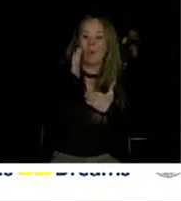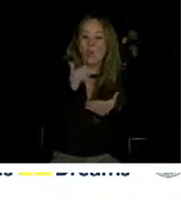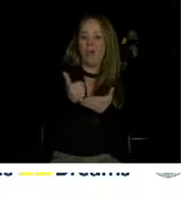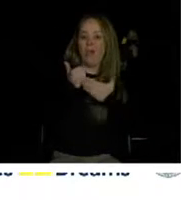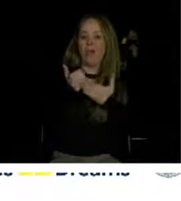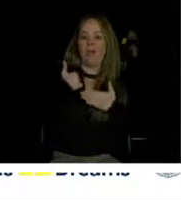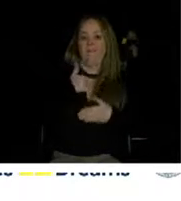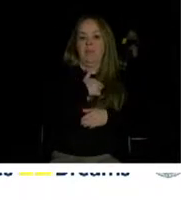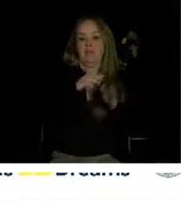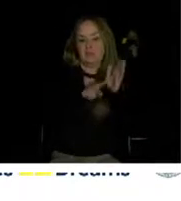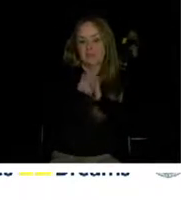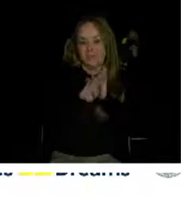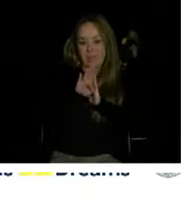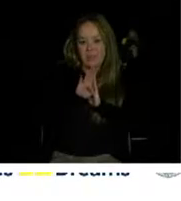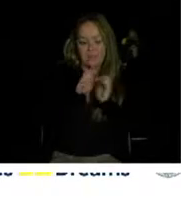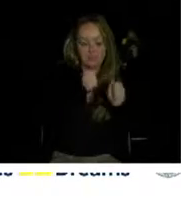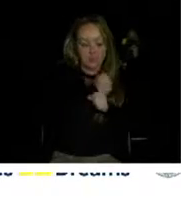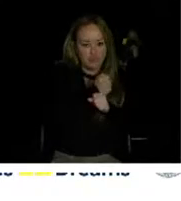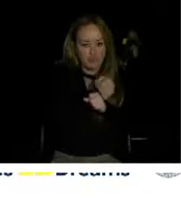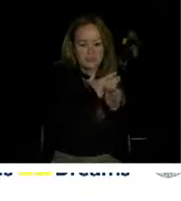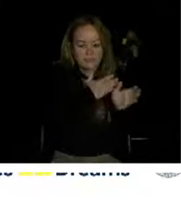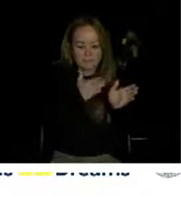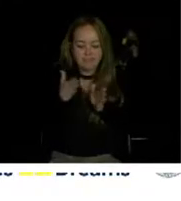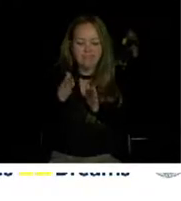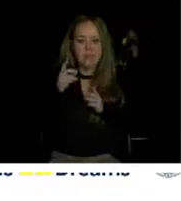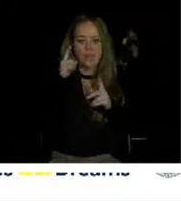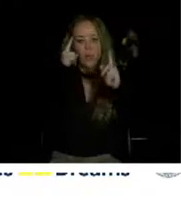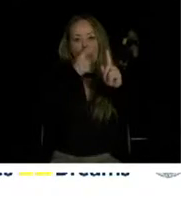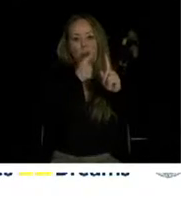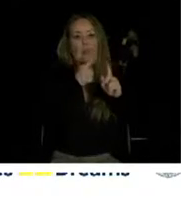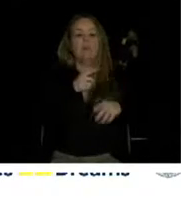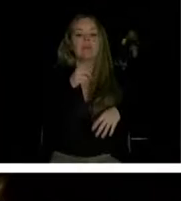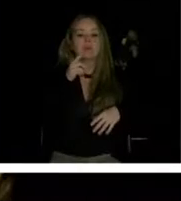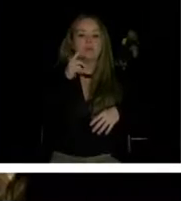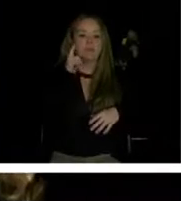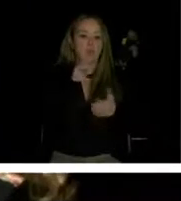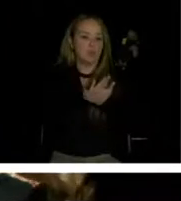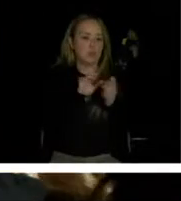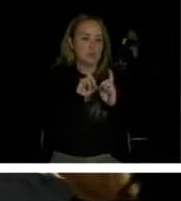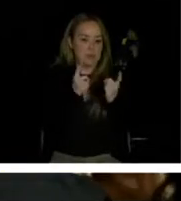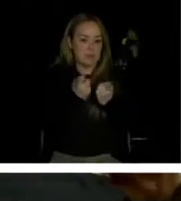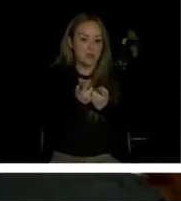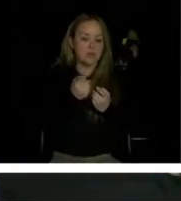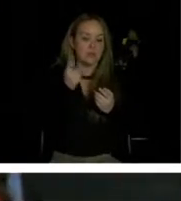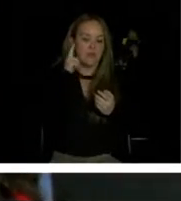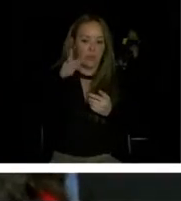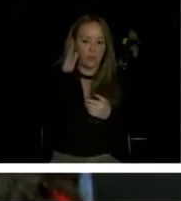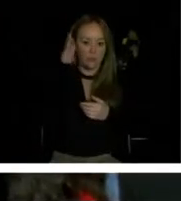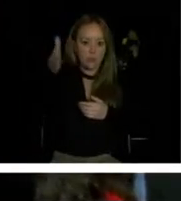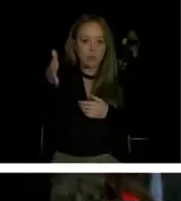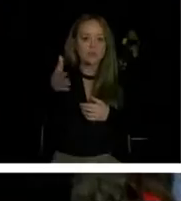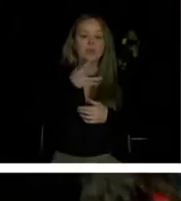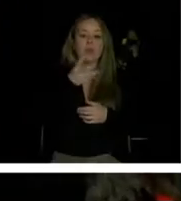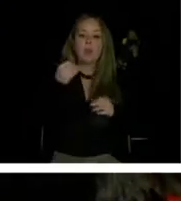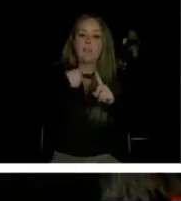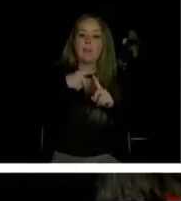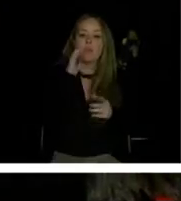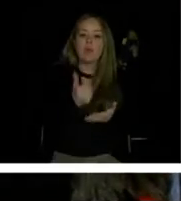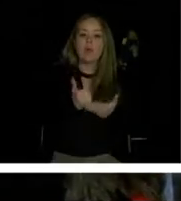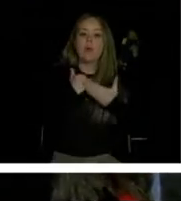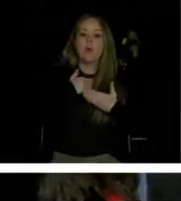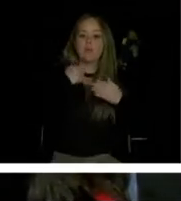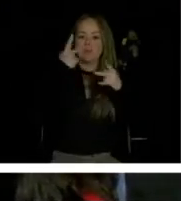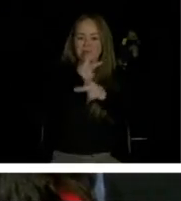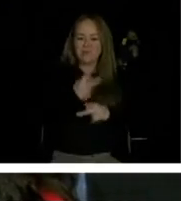us with developing strategic plans and goals for the school district going forward. And it'll help us figure